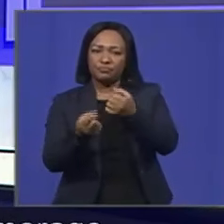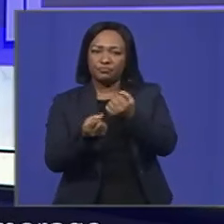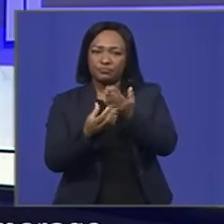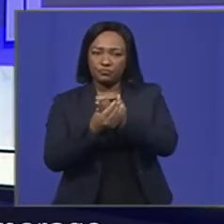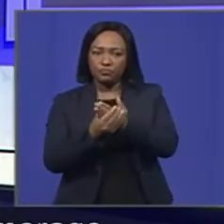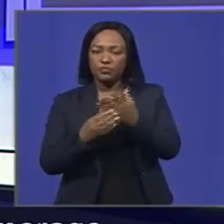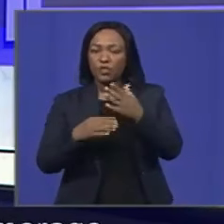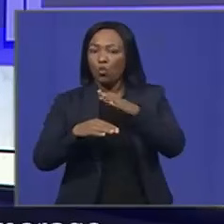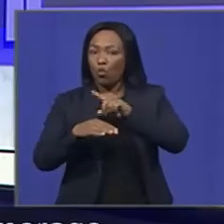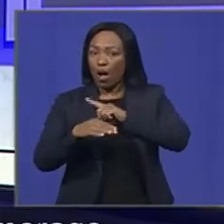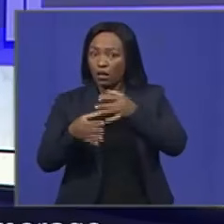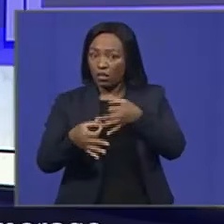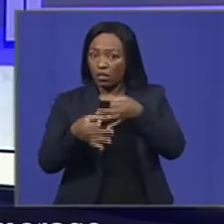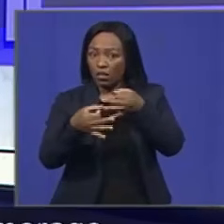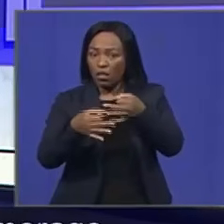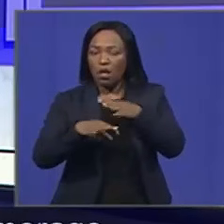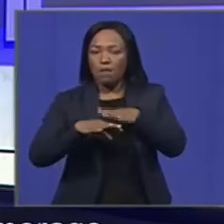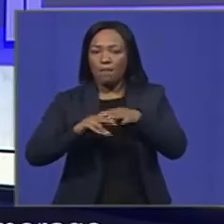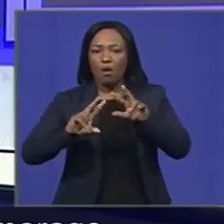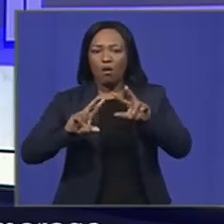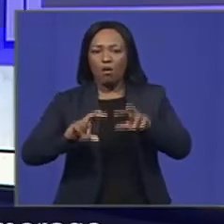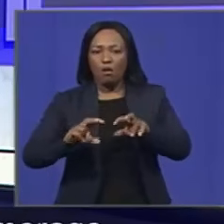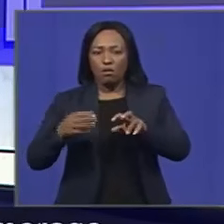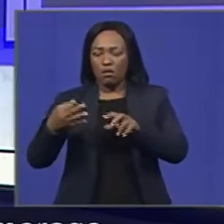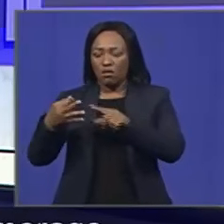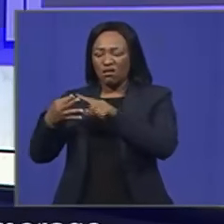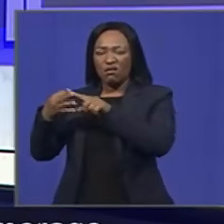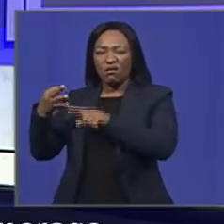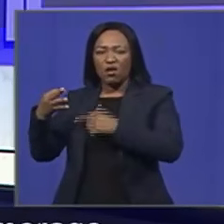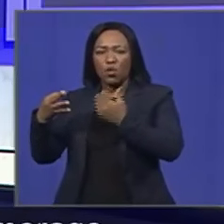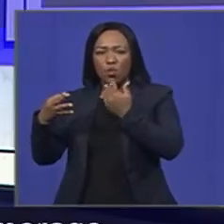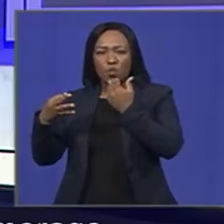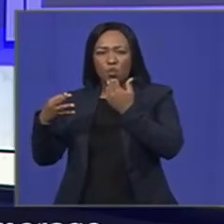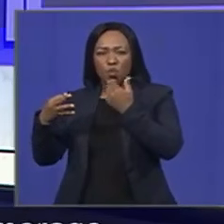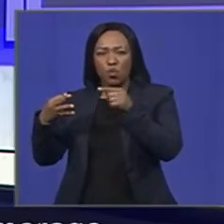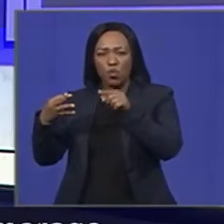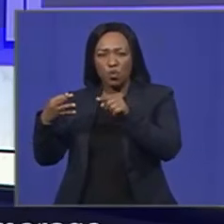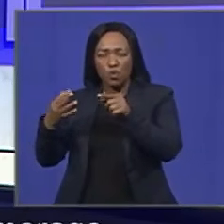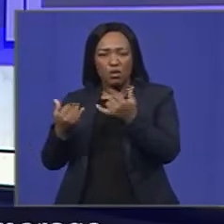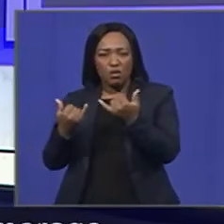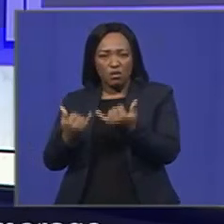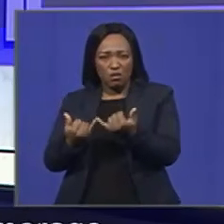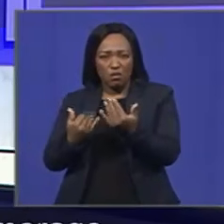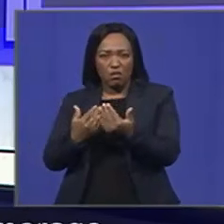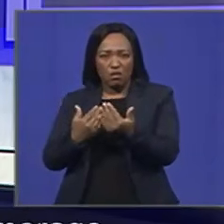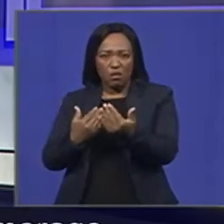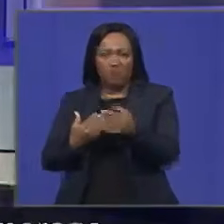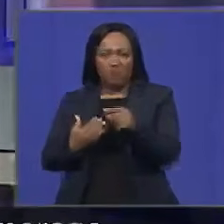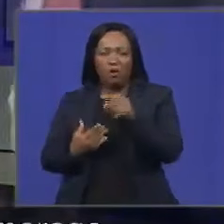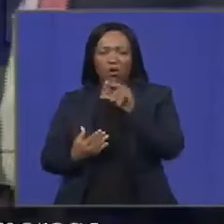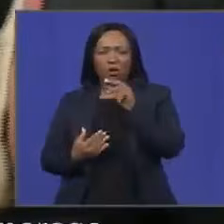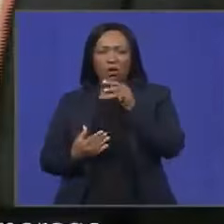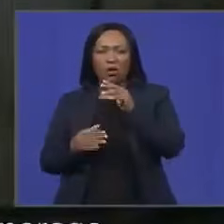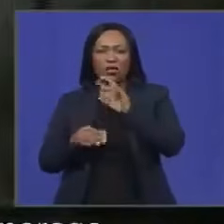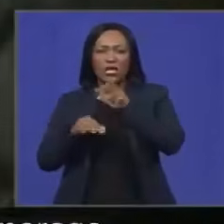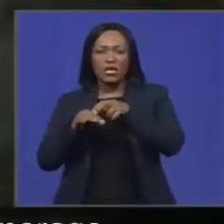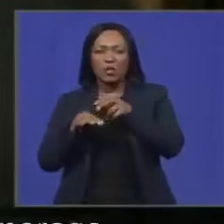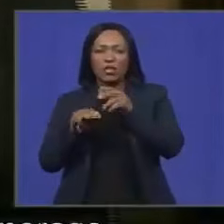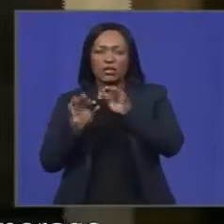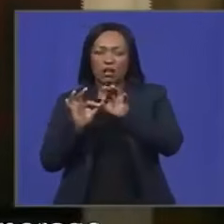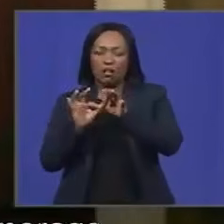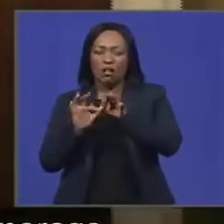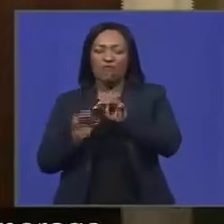letla dipatlisiso tsa go supa gore ke bomang le gore bomang ba e leng gore ga jaana moranonodi wa puo ya